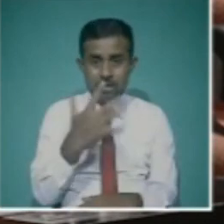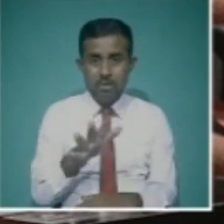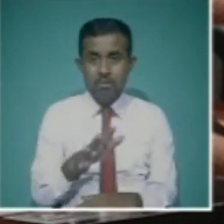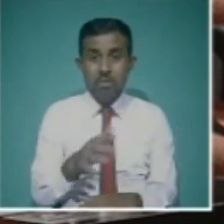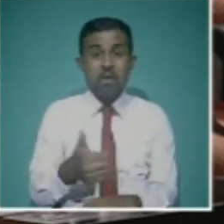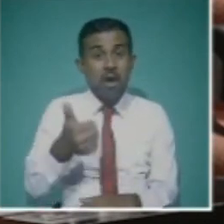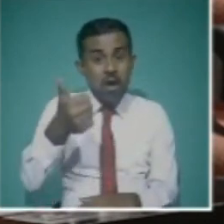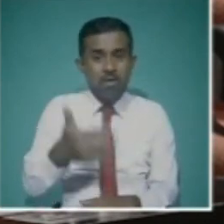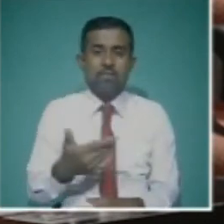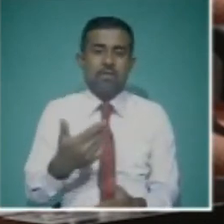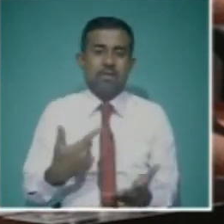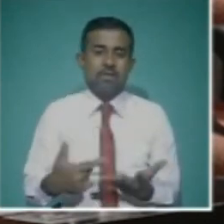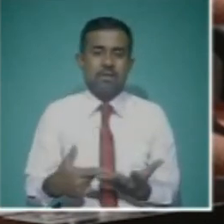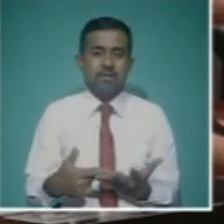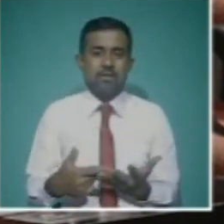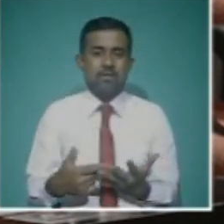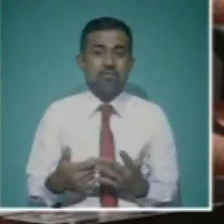than ever before, it's a must.